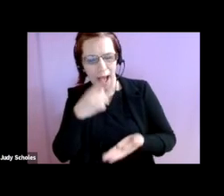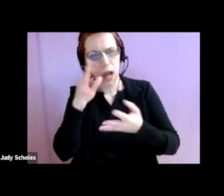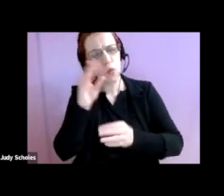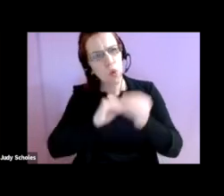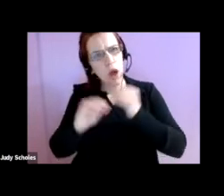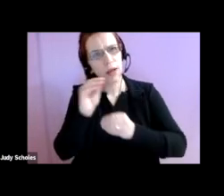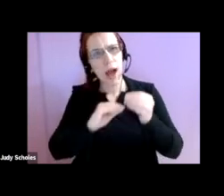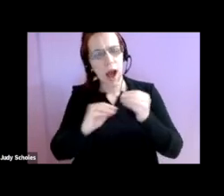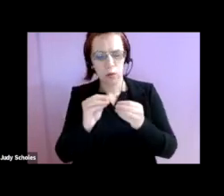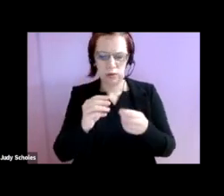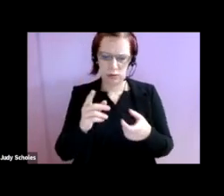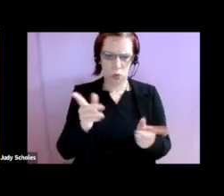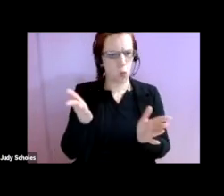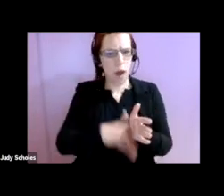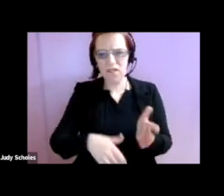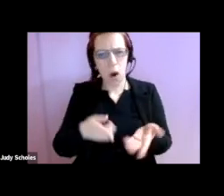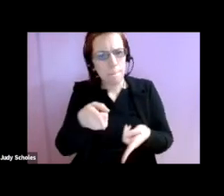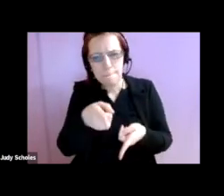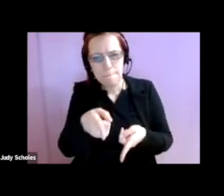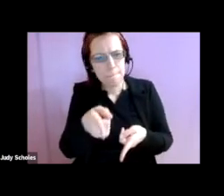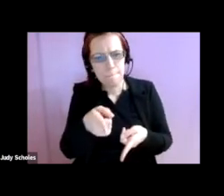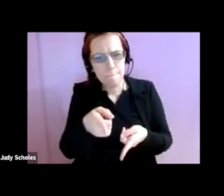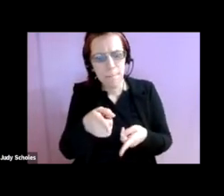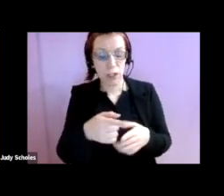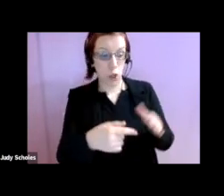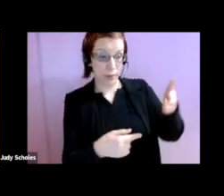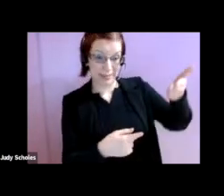produced the signal. So the signal is allowing us to do